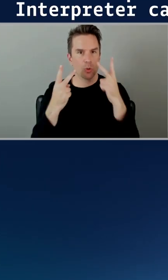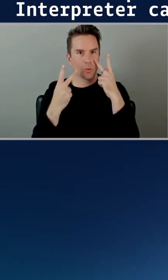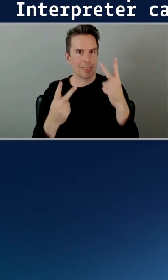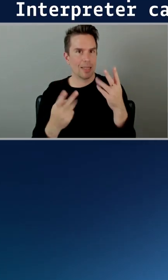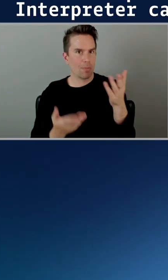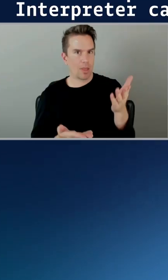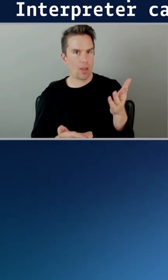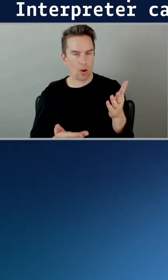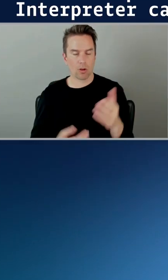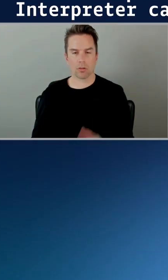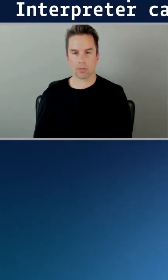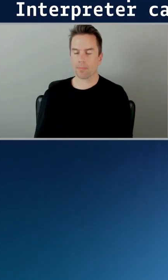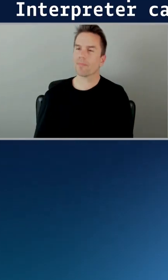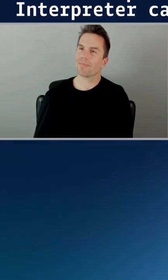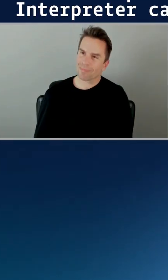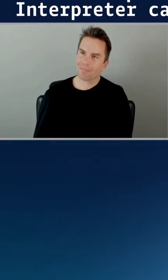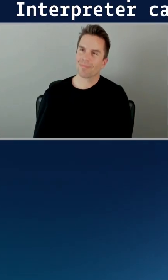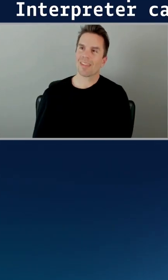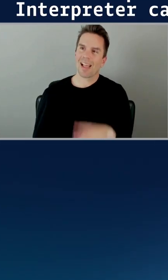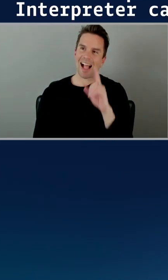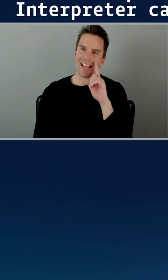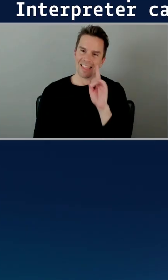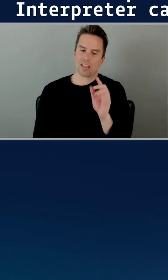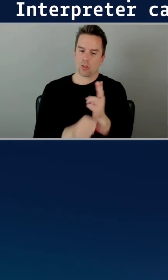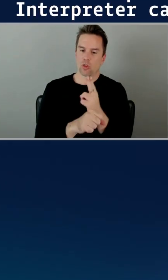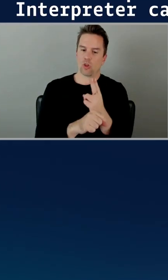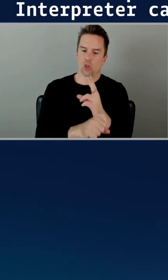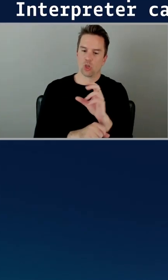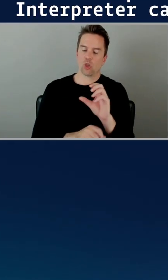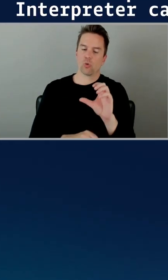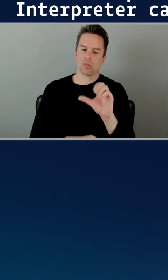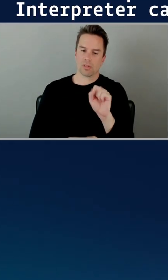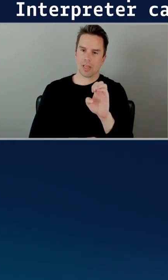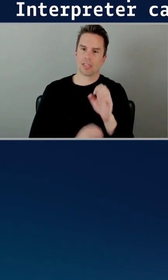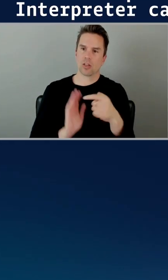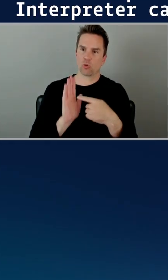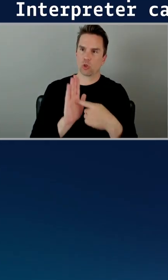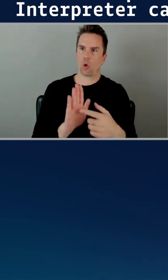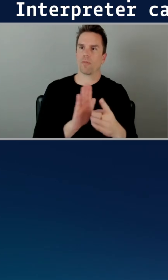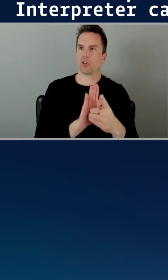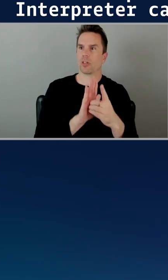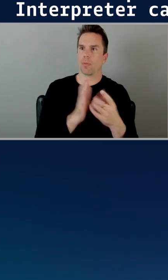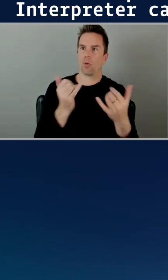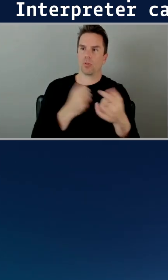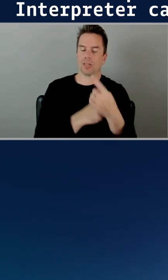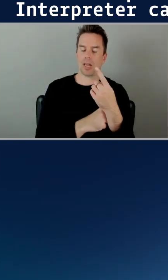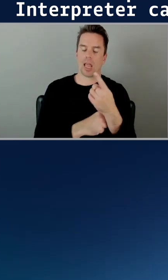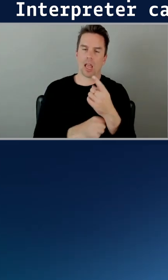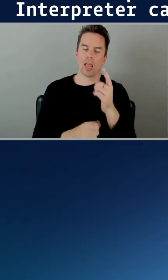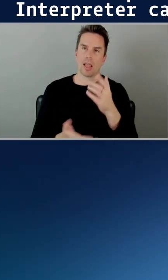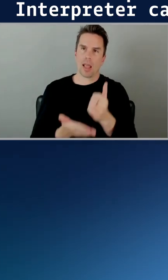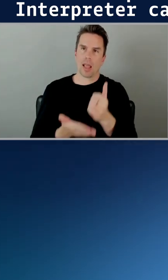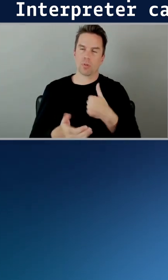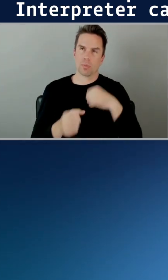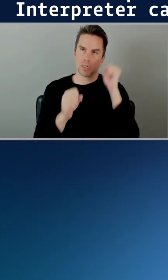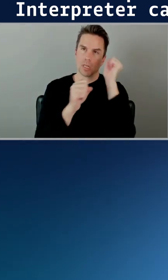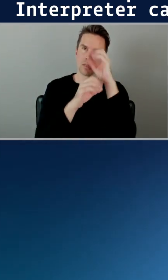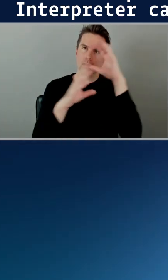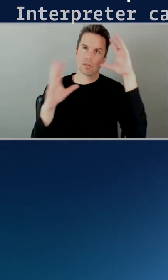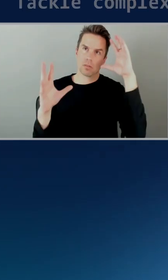demo too. I think is illustrative as well in terms of understanding, at least for me, I think. Yeah. And tell me where I'm wrong here, John,